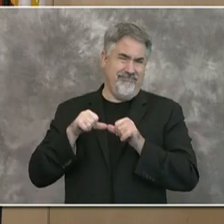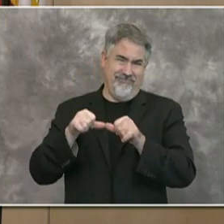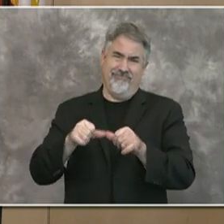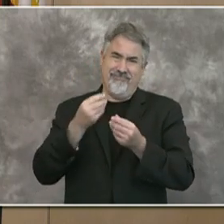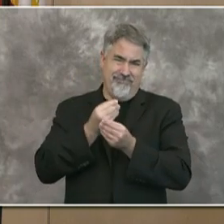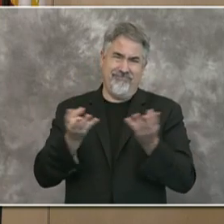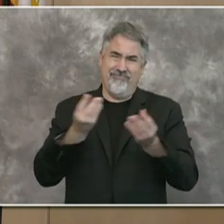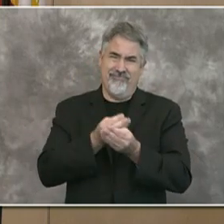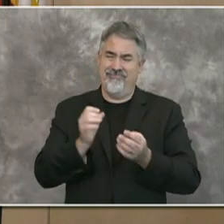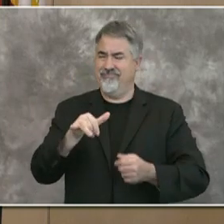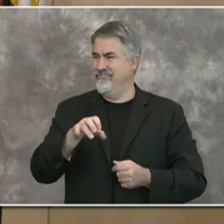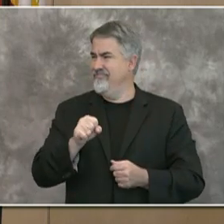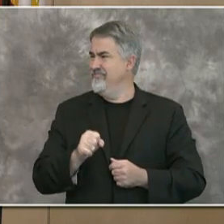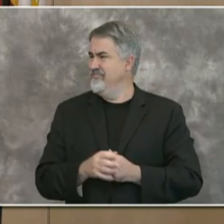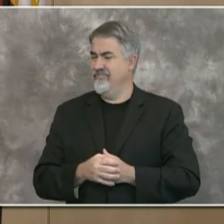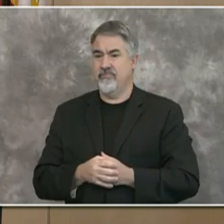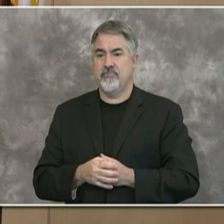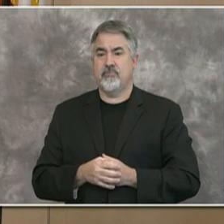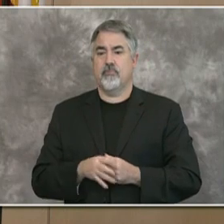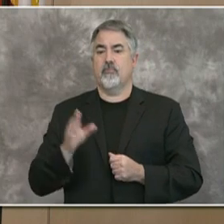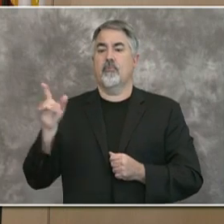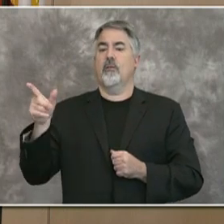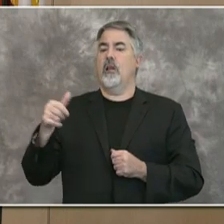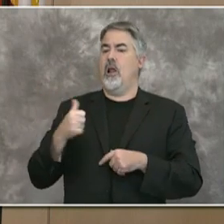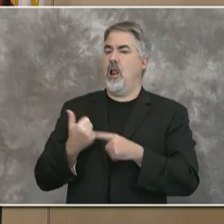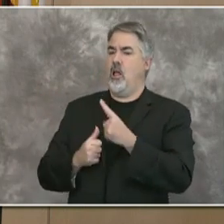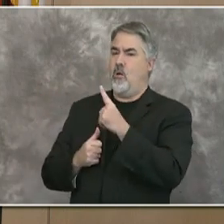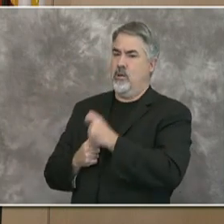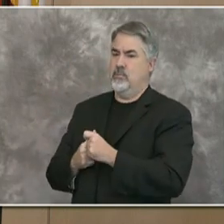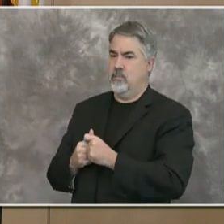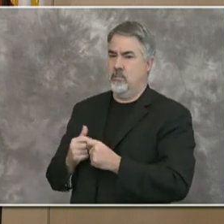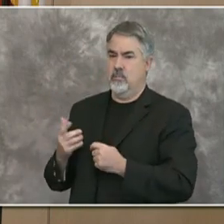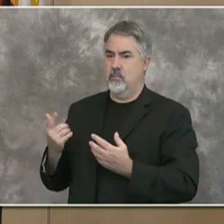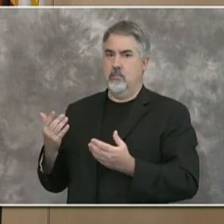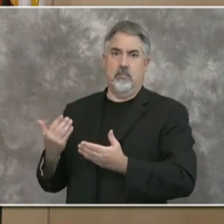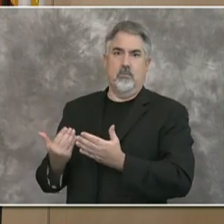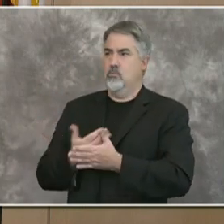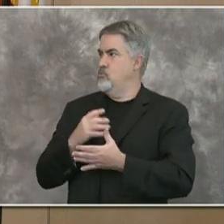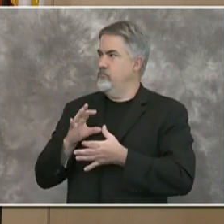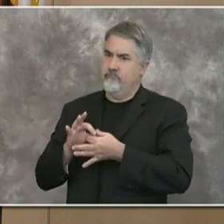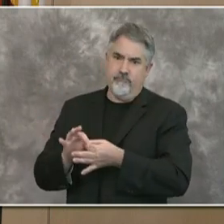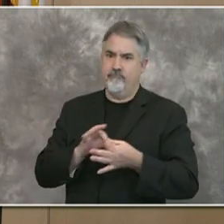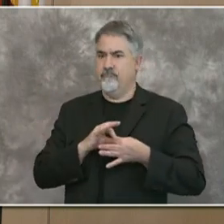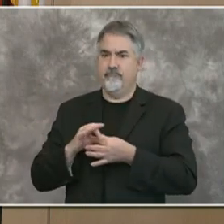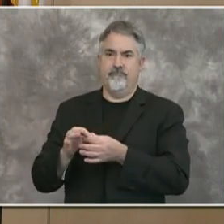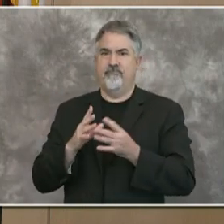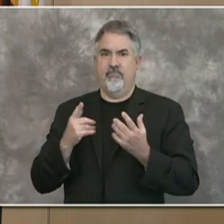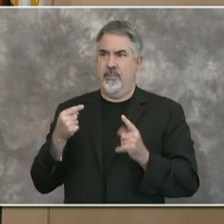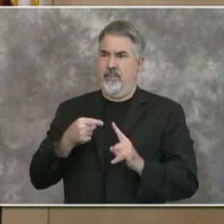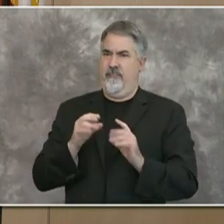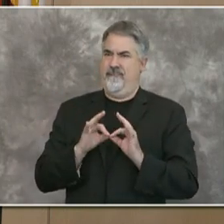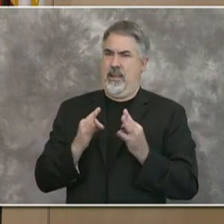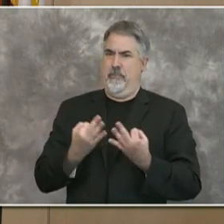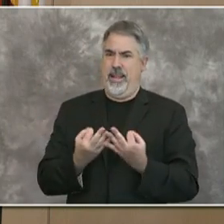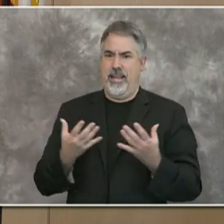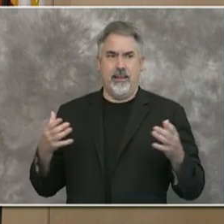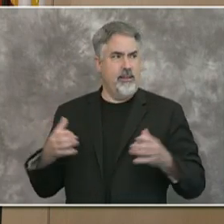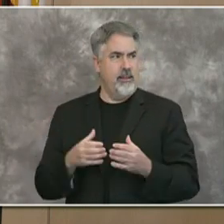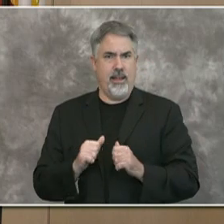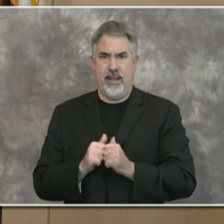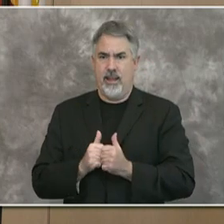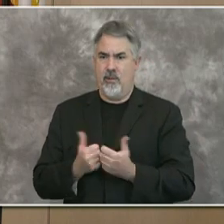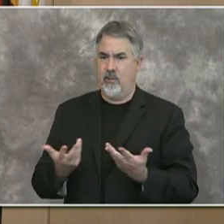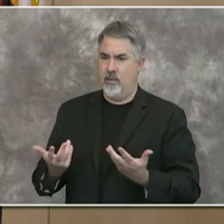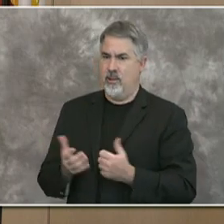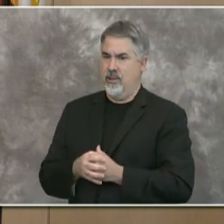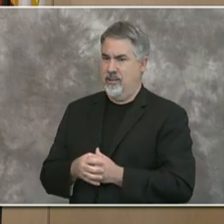mind, this is also about reunification. Now, prior to a vaccine, how will you eventually be able to reunify